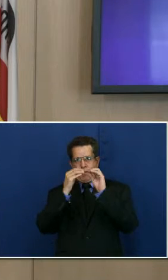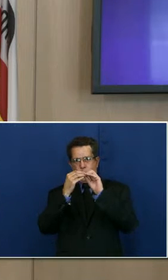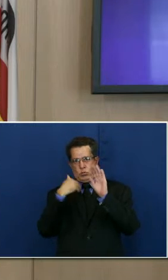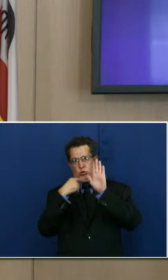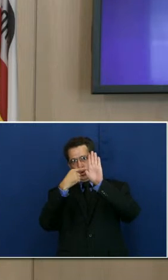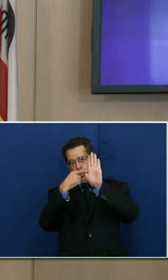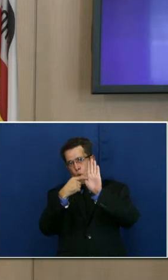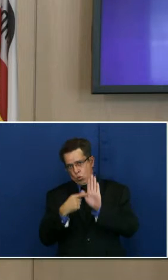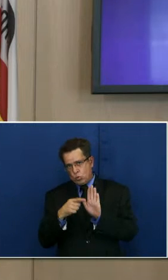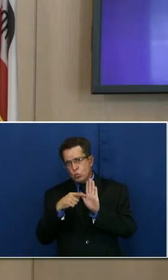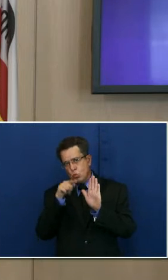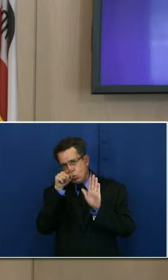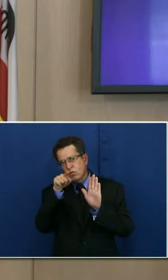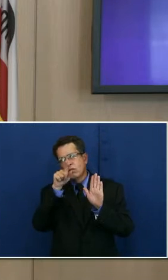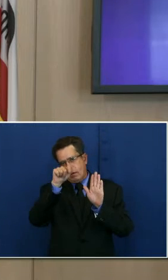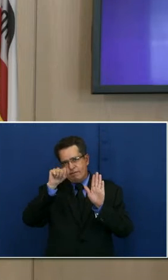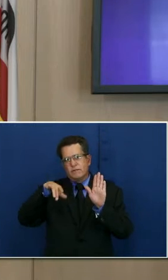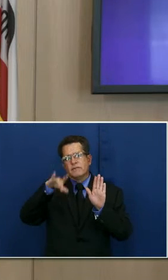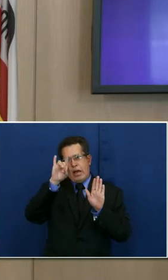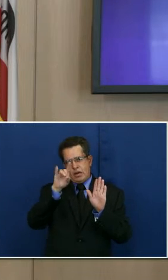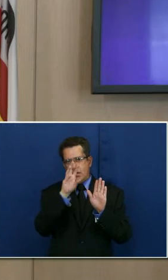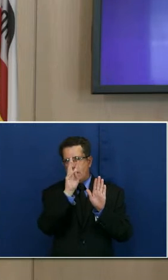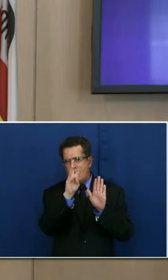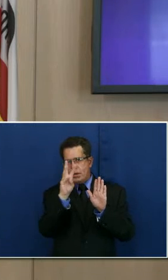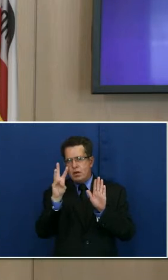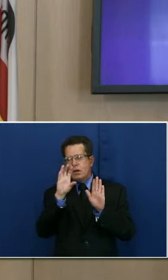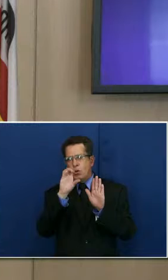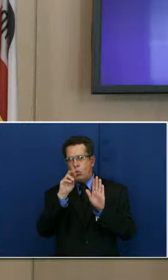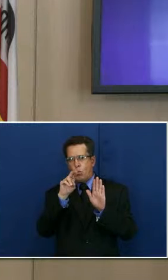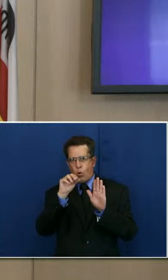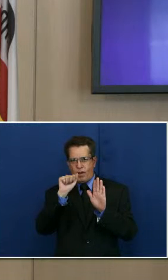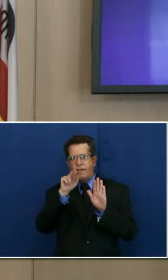shown here today and more, can be found on